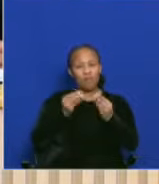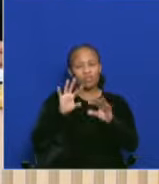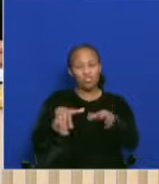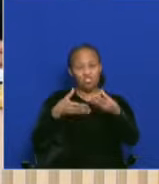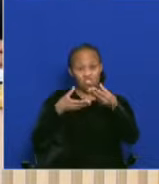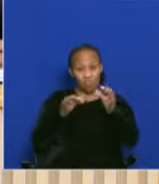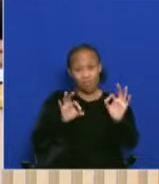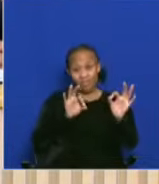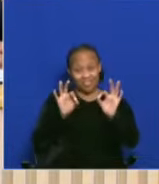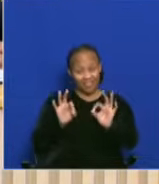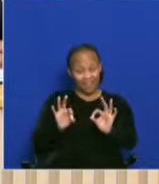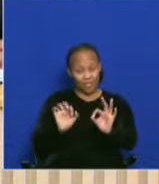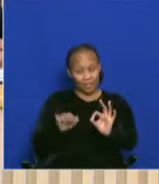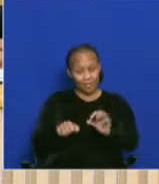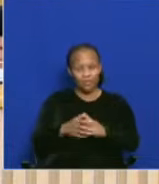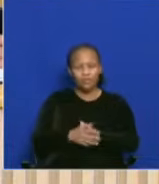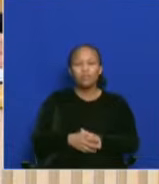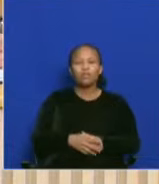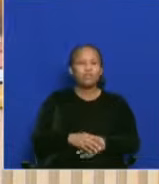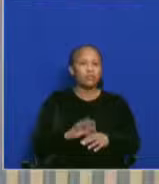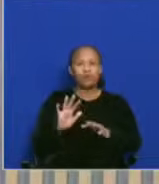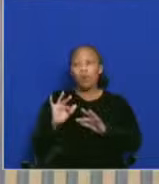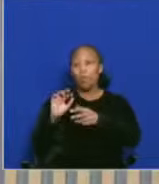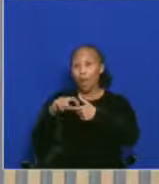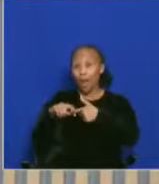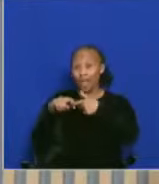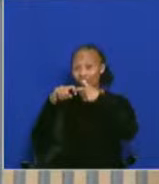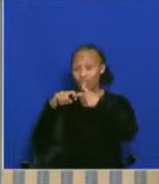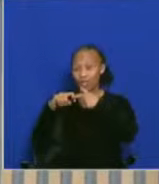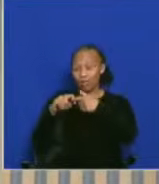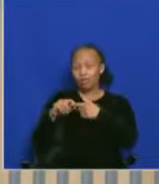Let's adjourn, we'll hear from you. Thank you, Chair.